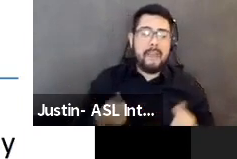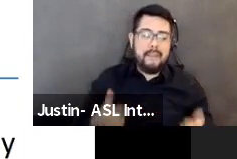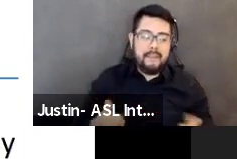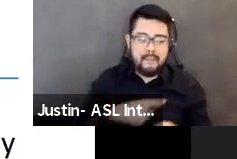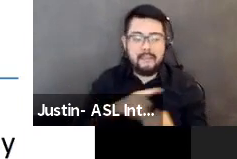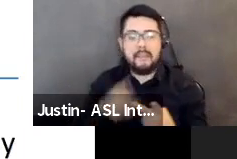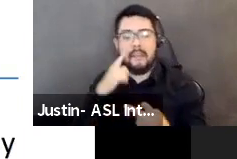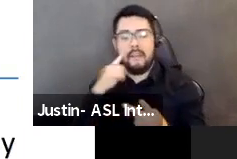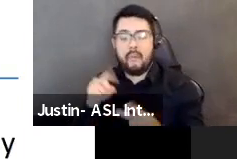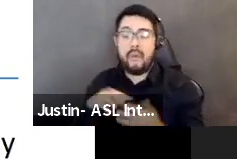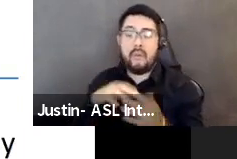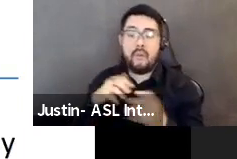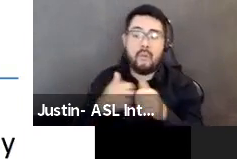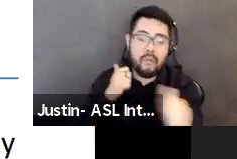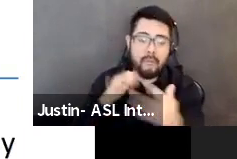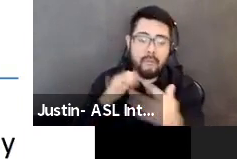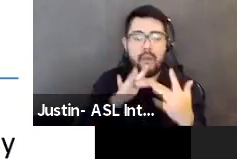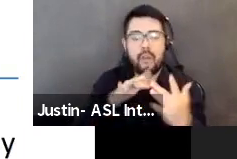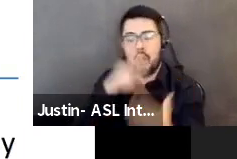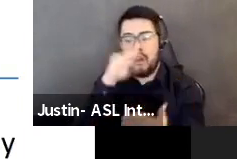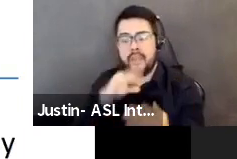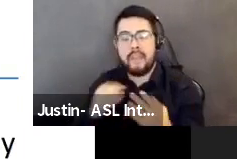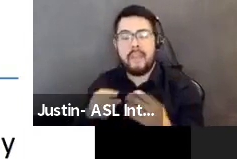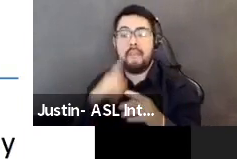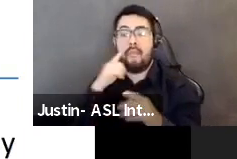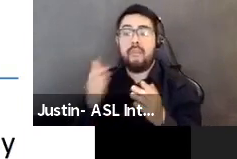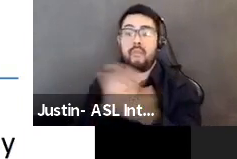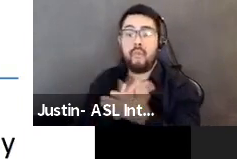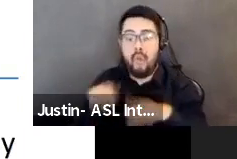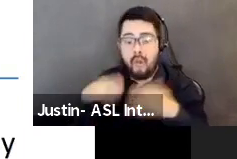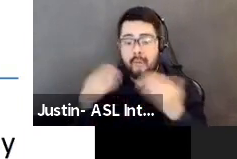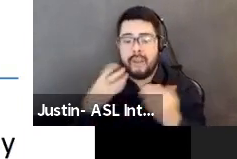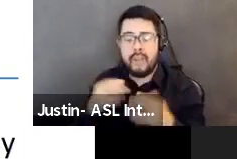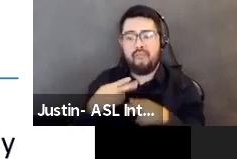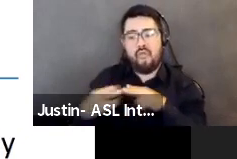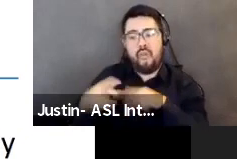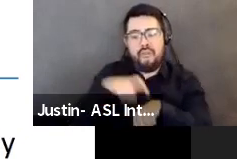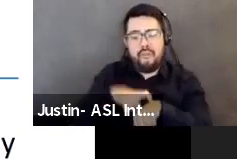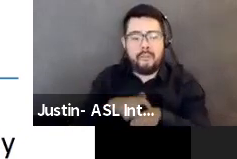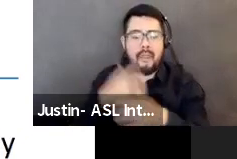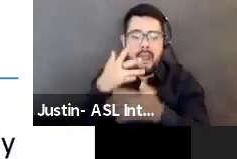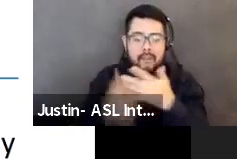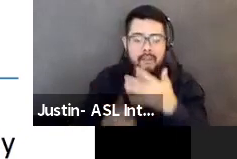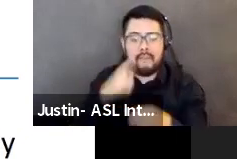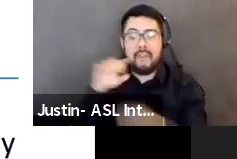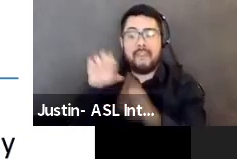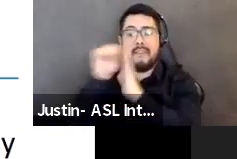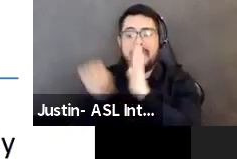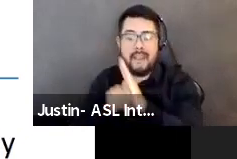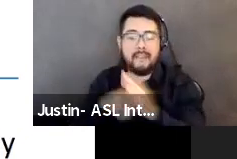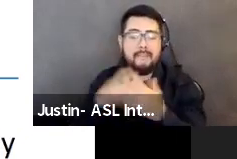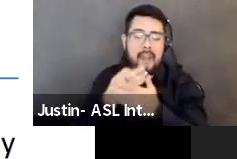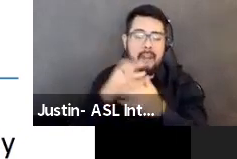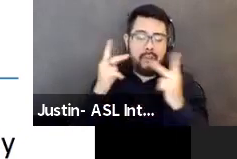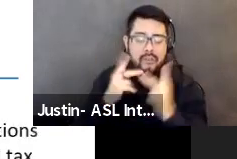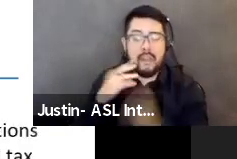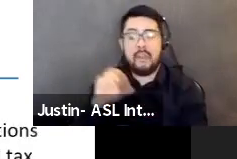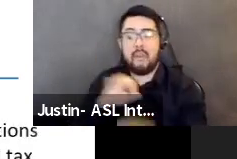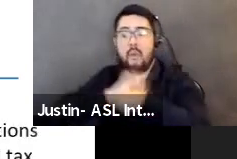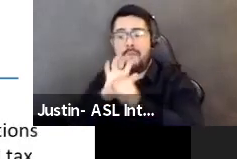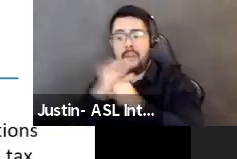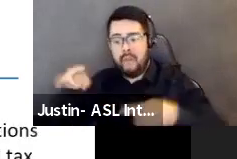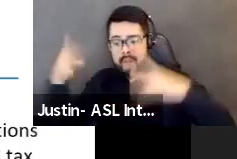and short-term losses in anticipated revenue that are further driven by the state's financial position in the covid crisis